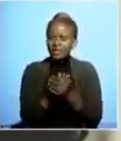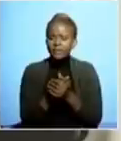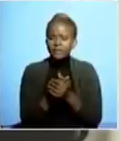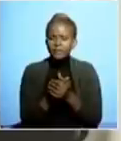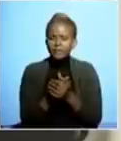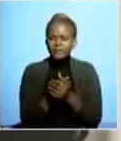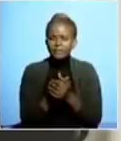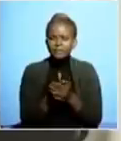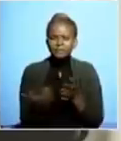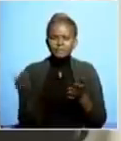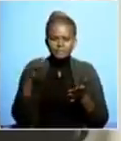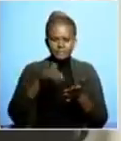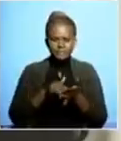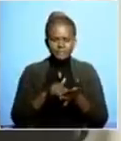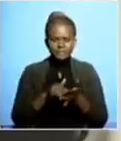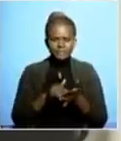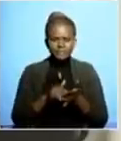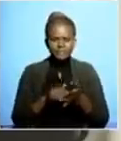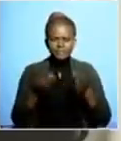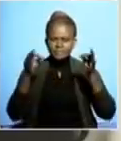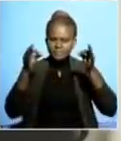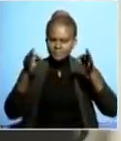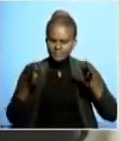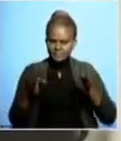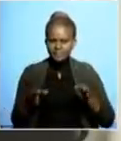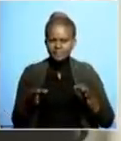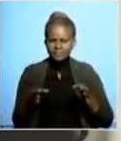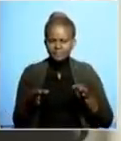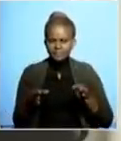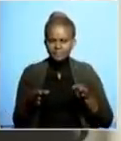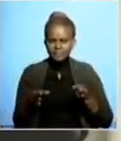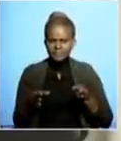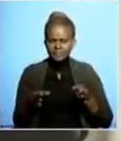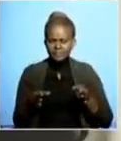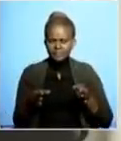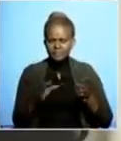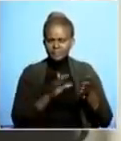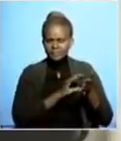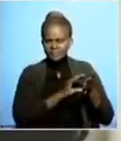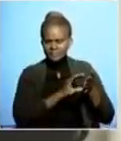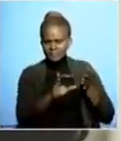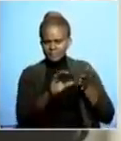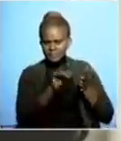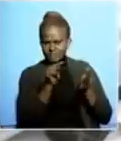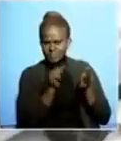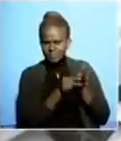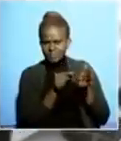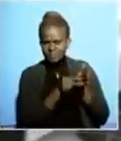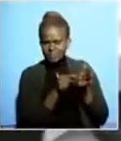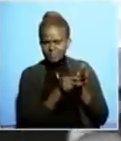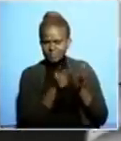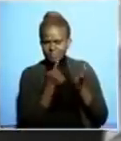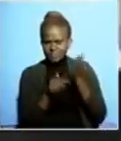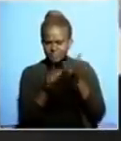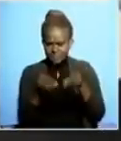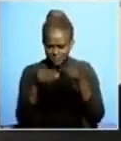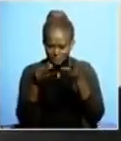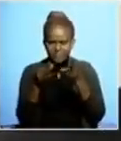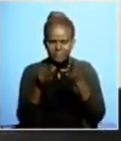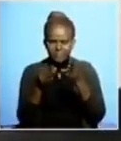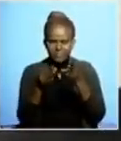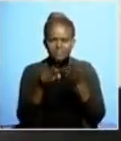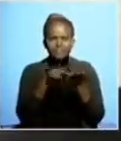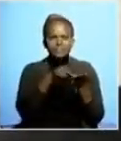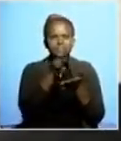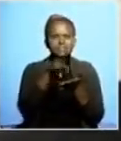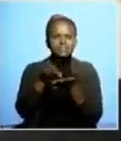then justice put a clause that provides for penal interest